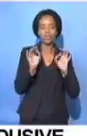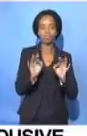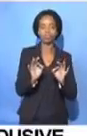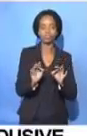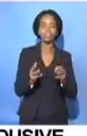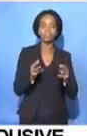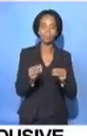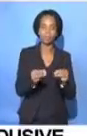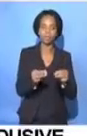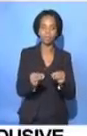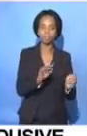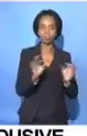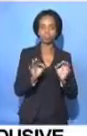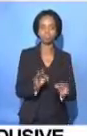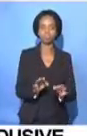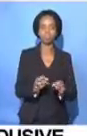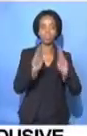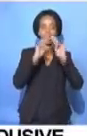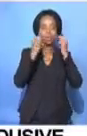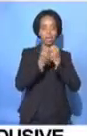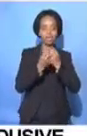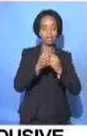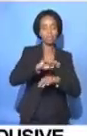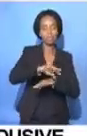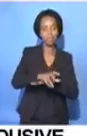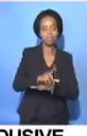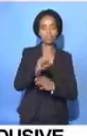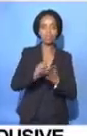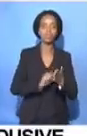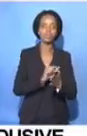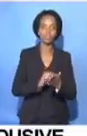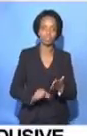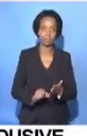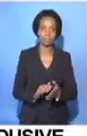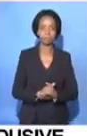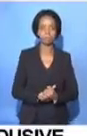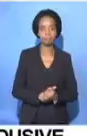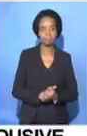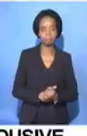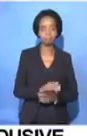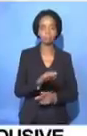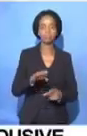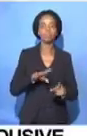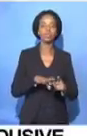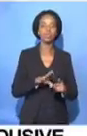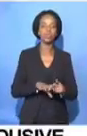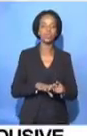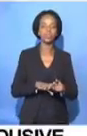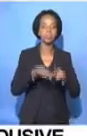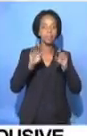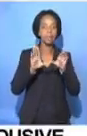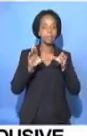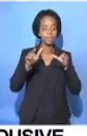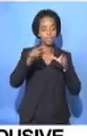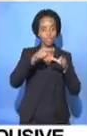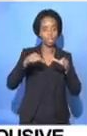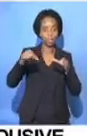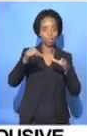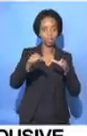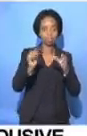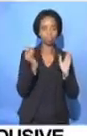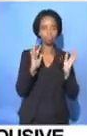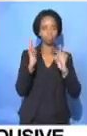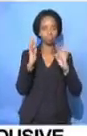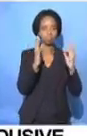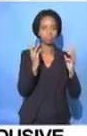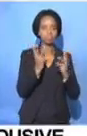2019 national and provincial elections. Two, the mission also congratulates the people of South